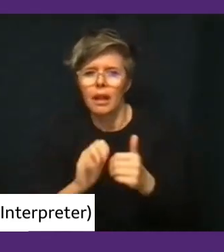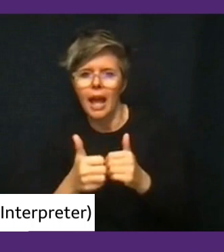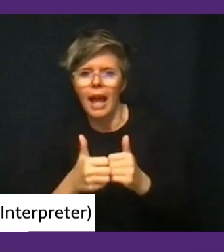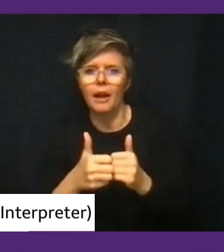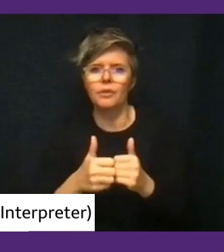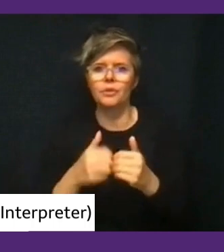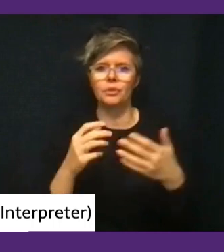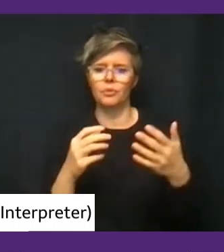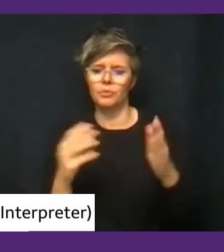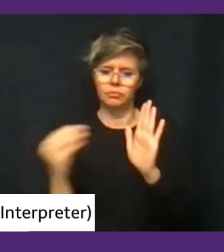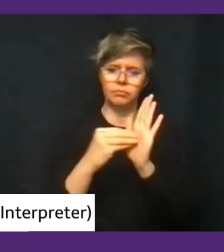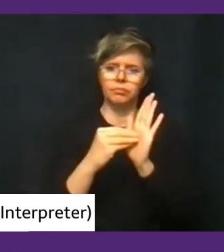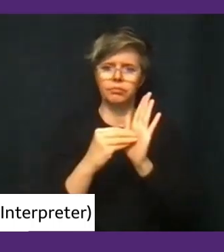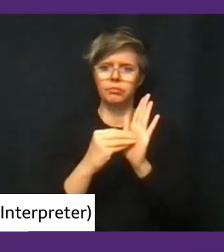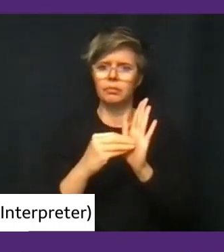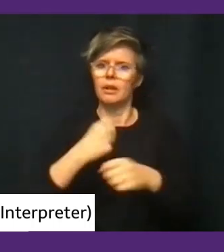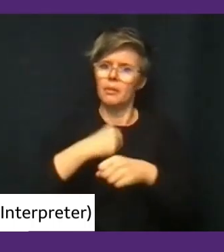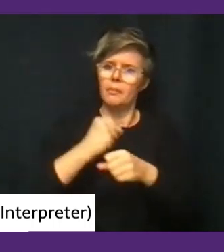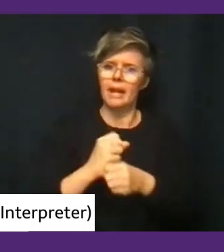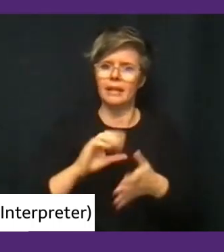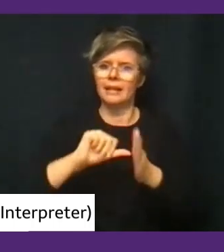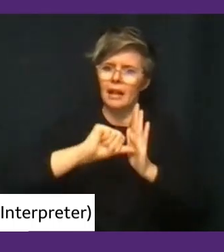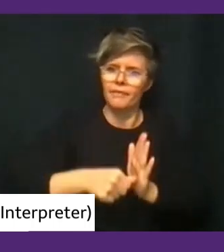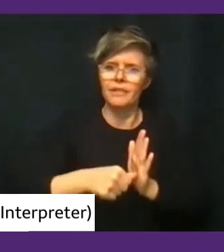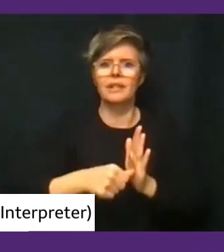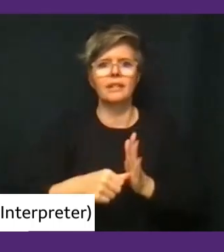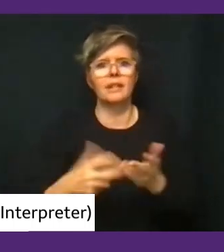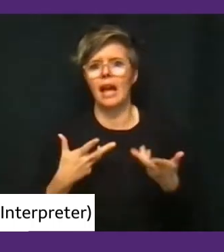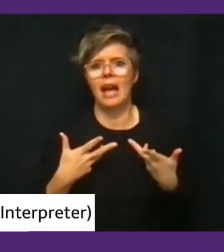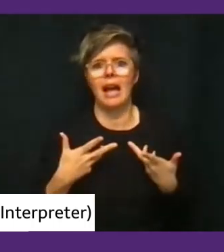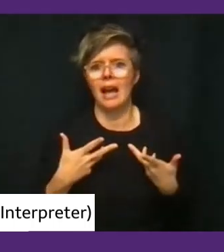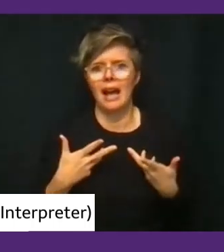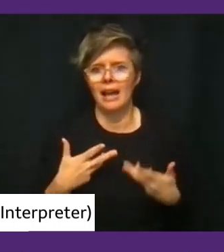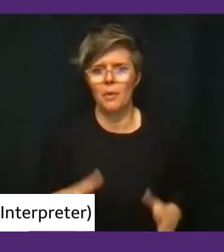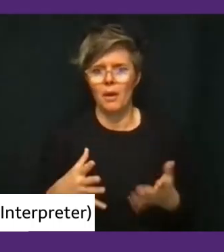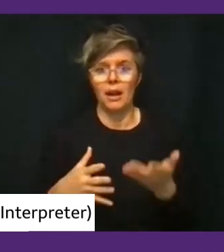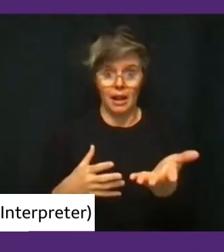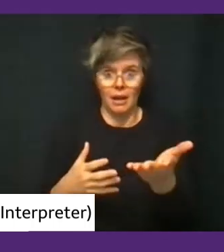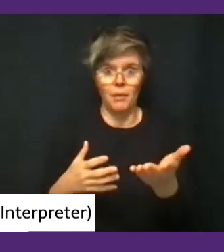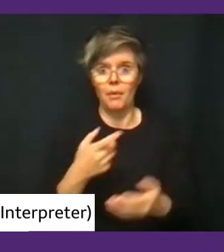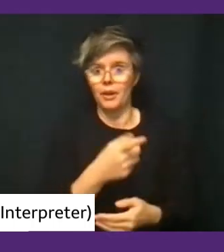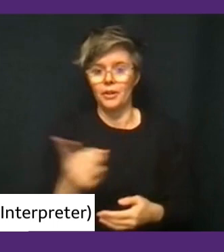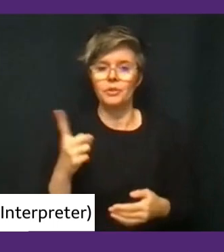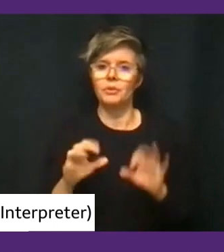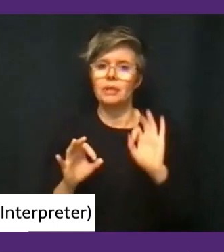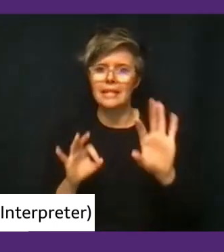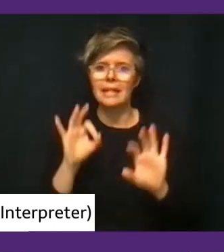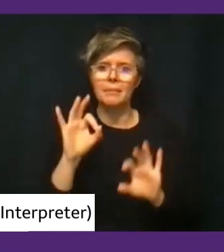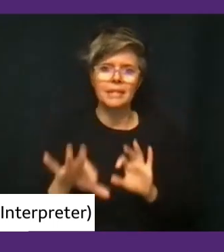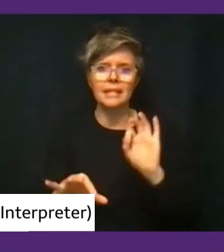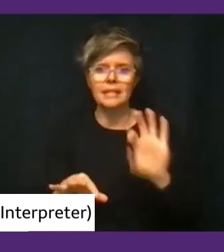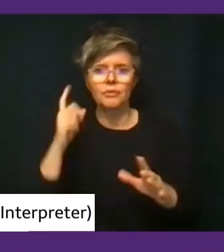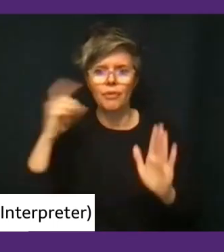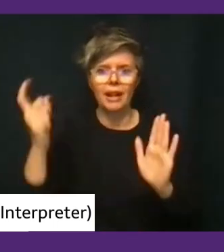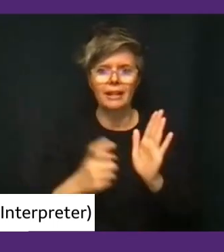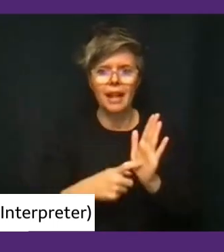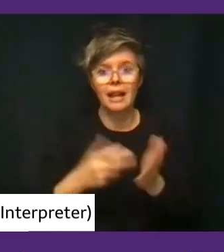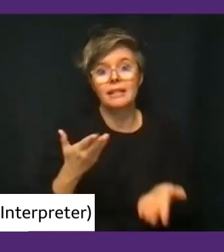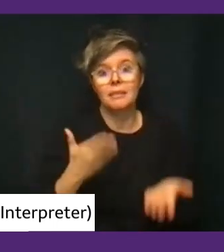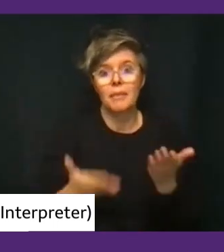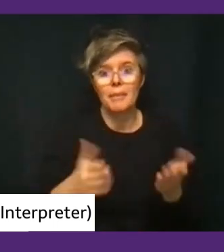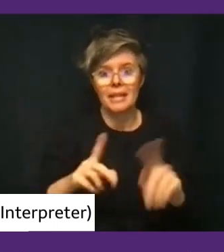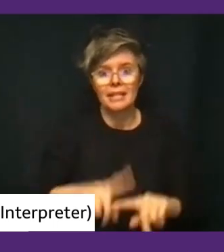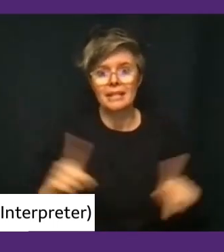the agenda and how you make it important. So I don't want to jump onto the chance without you passing on your tips or recognizing that maybe it's different